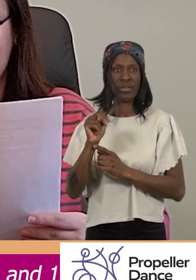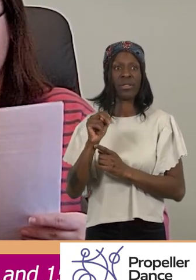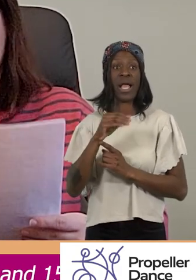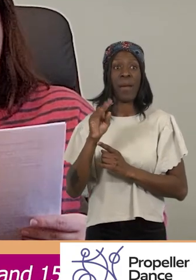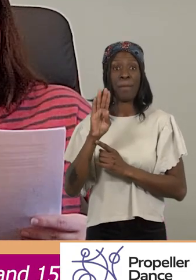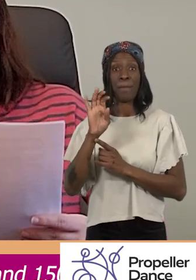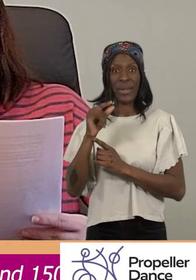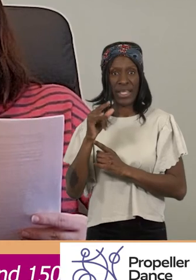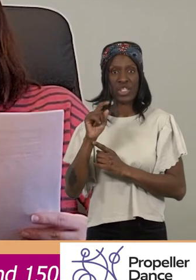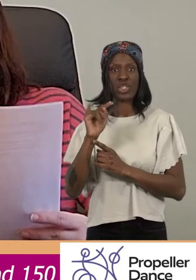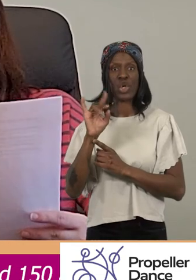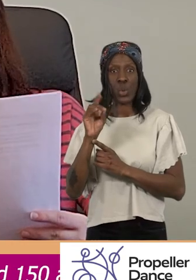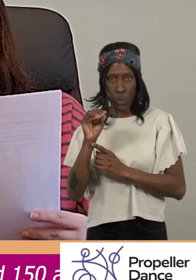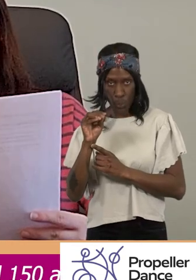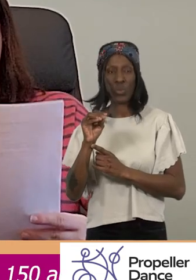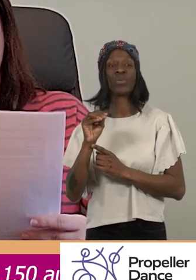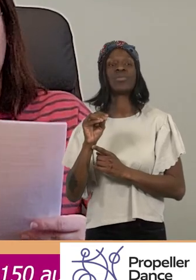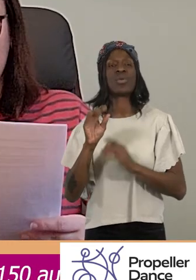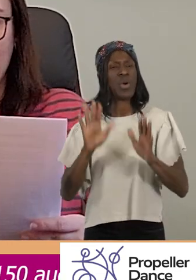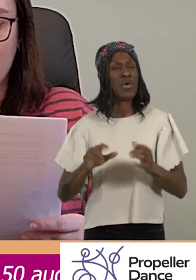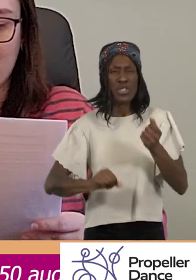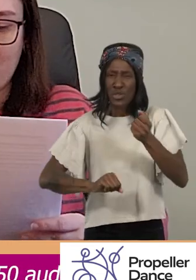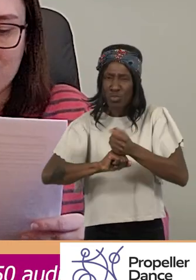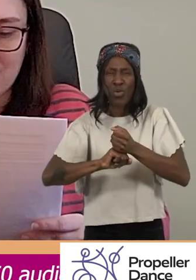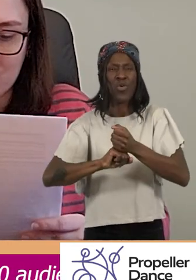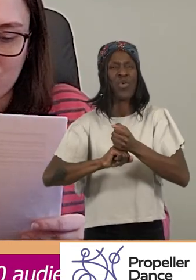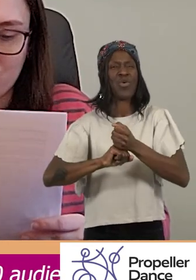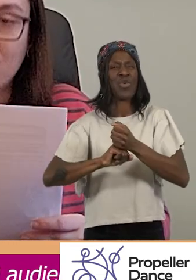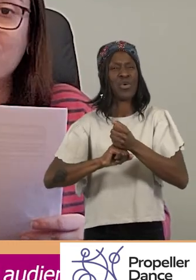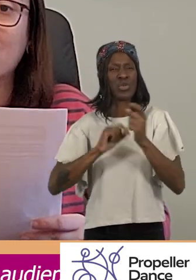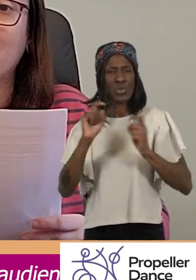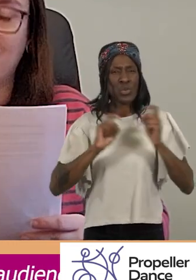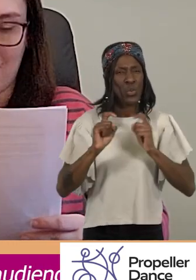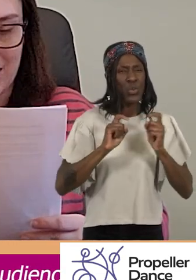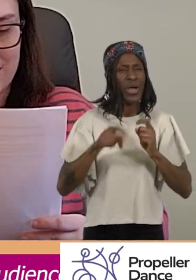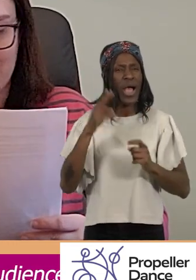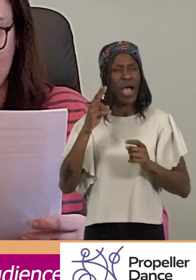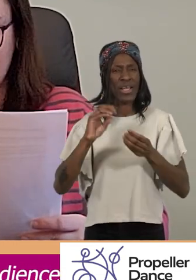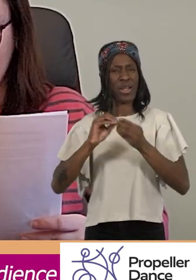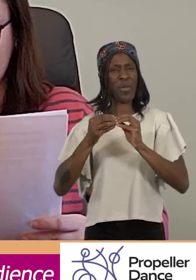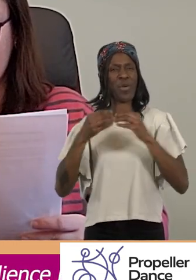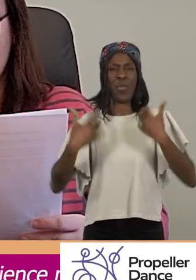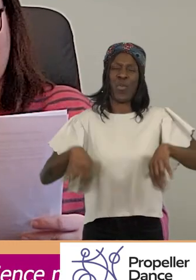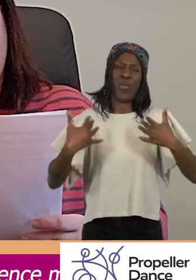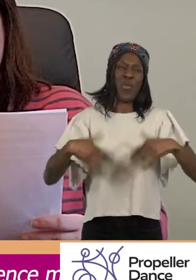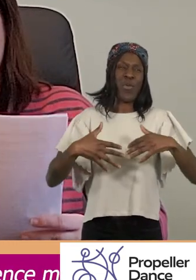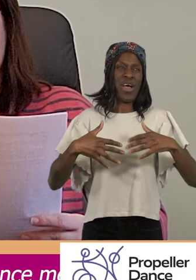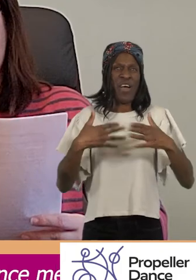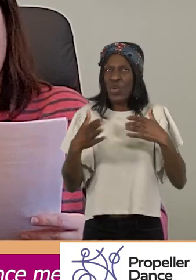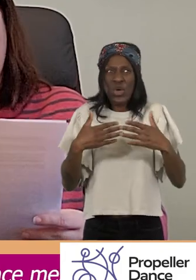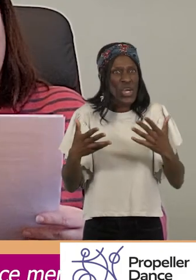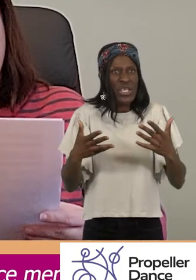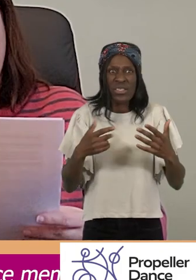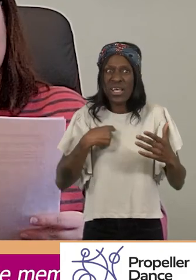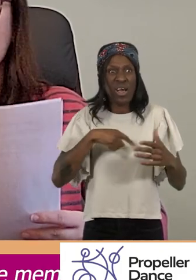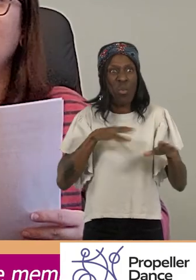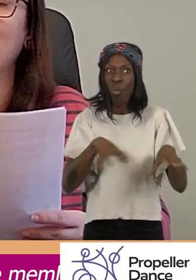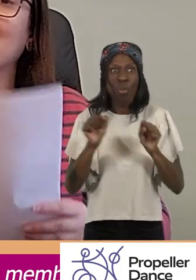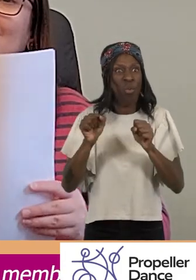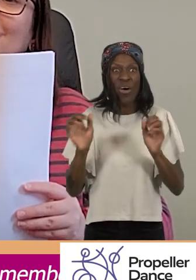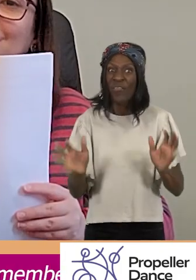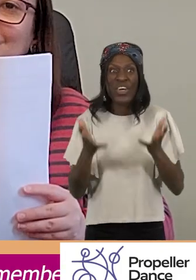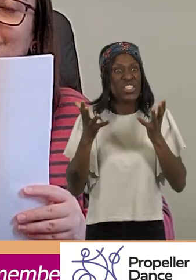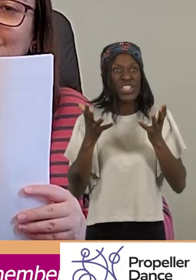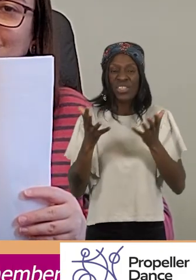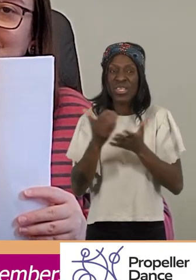Studios. We had great support from individual donors as usual, with our highest numbers yet, even though there were no fundraising